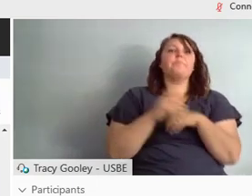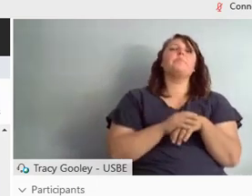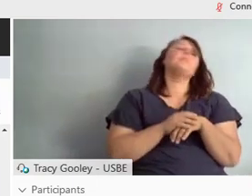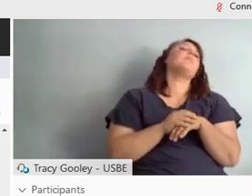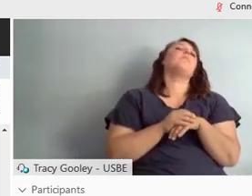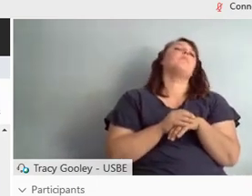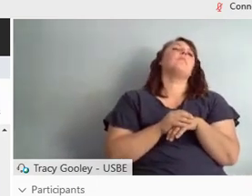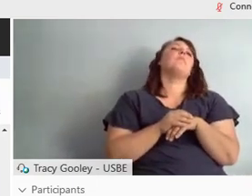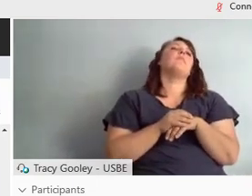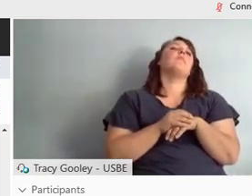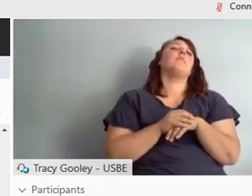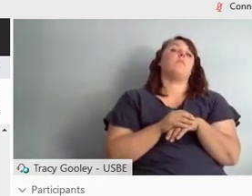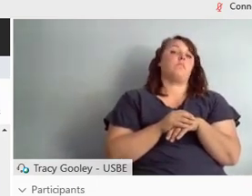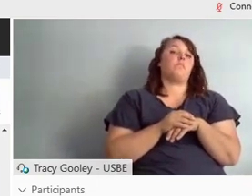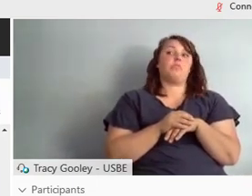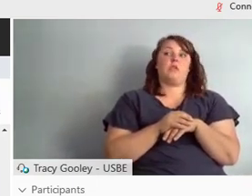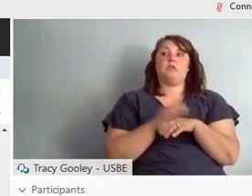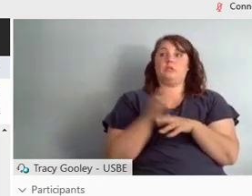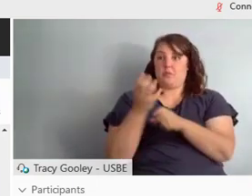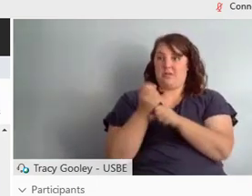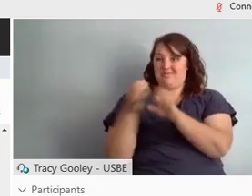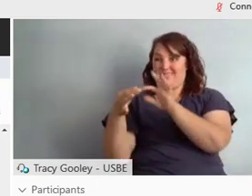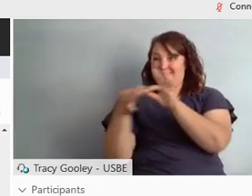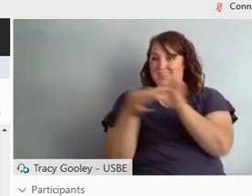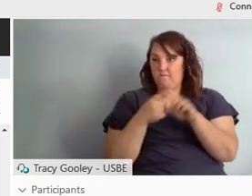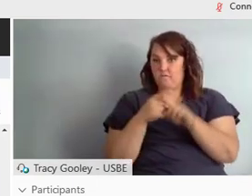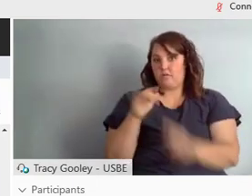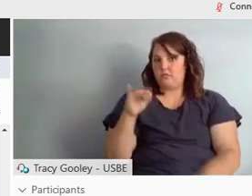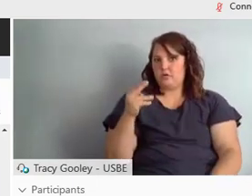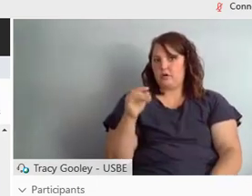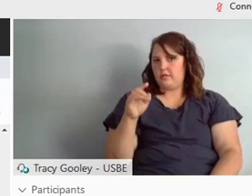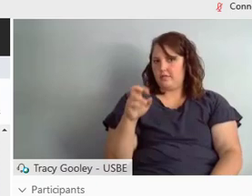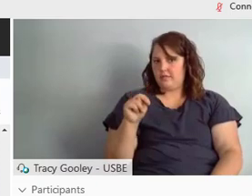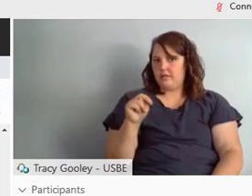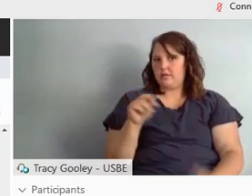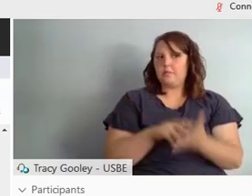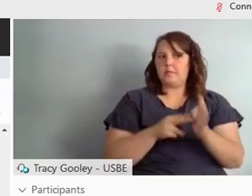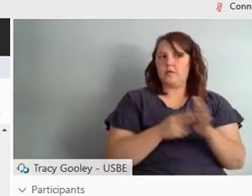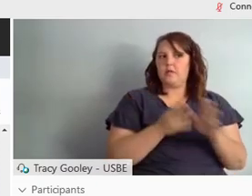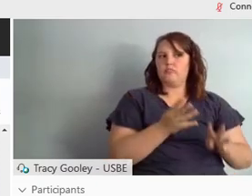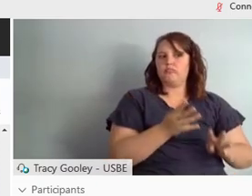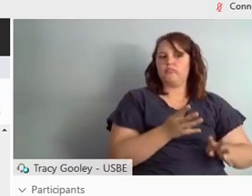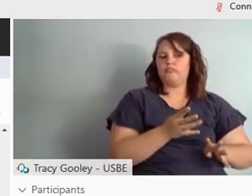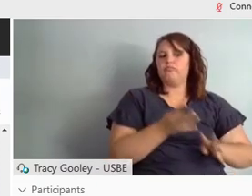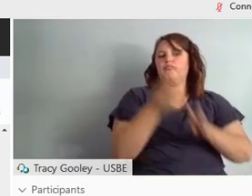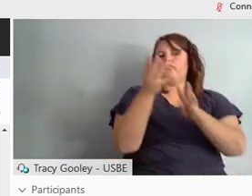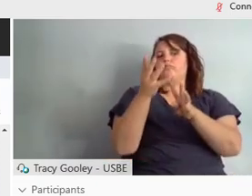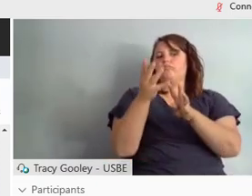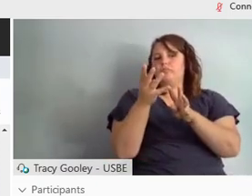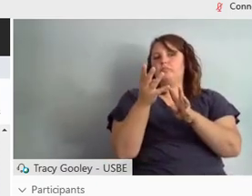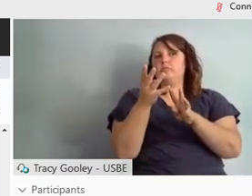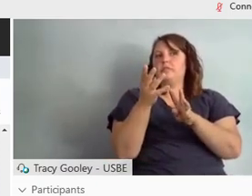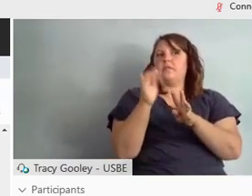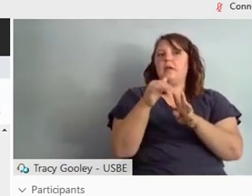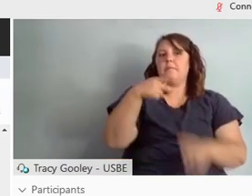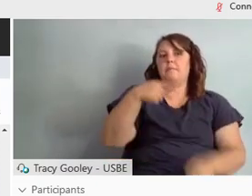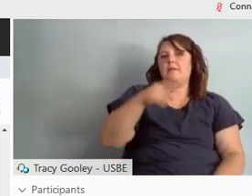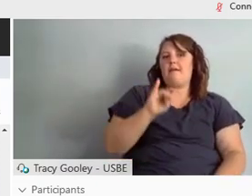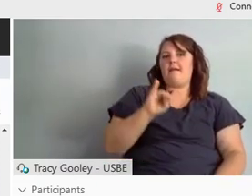you receive the link from Jonathan, you'll be able to upload